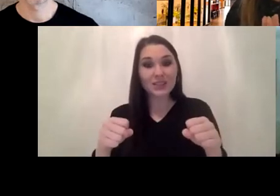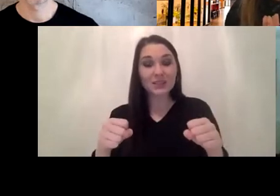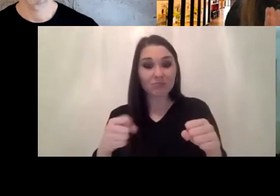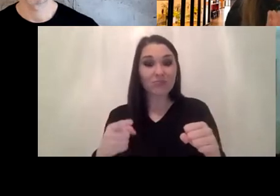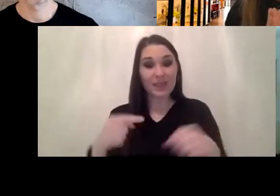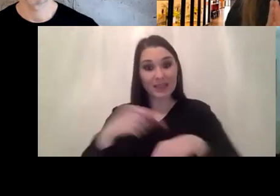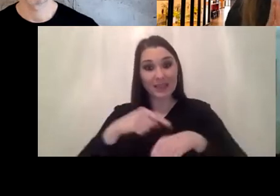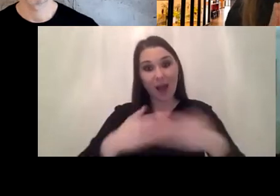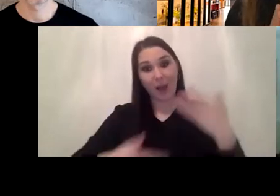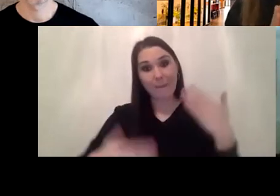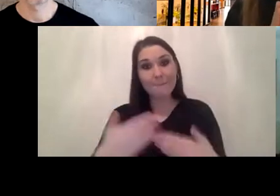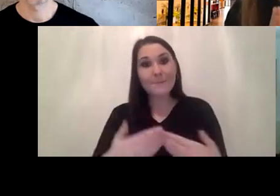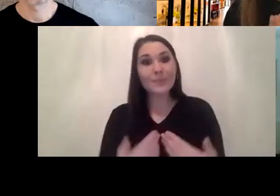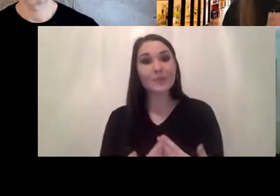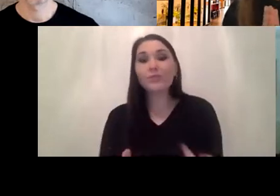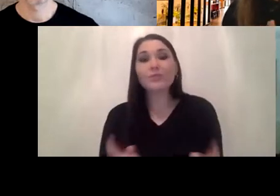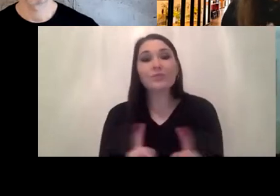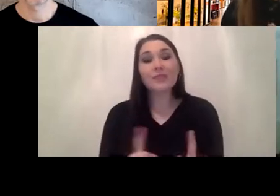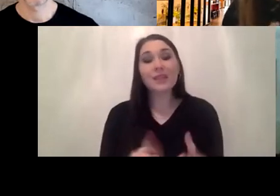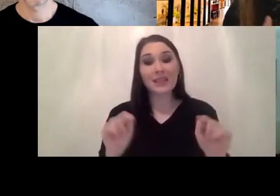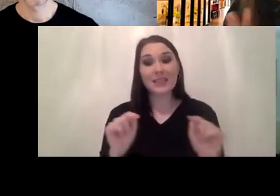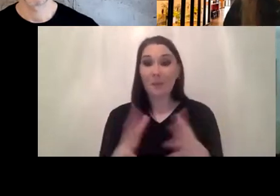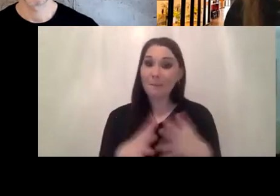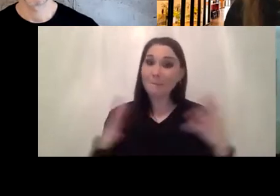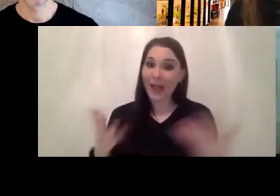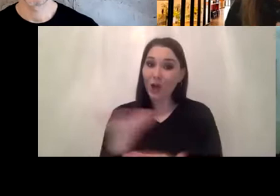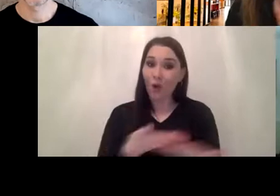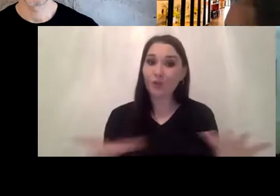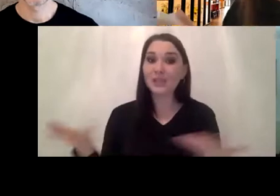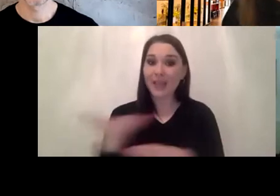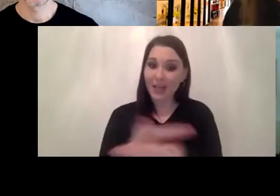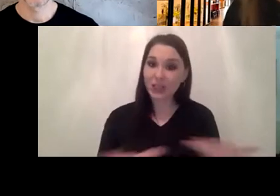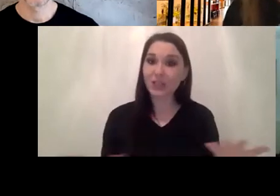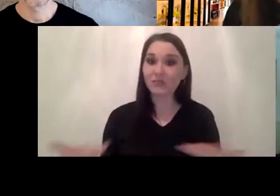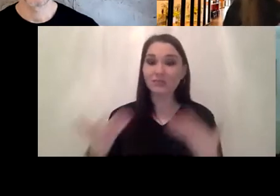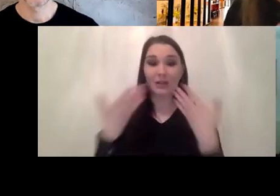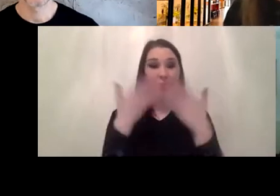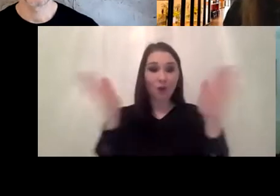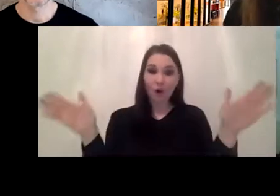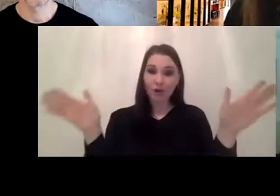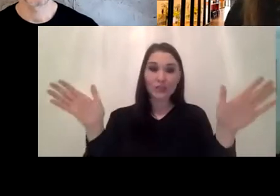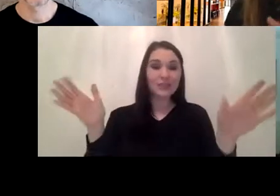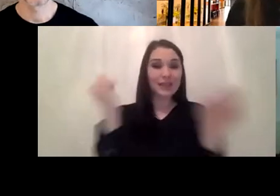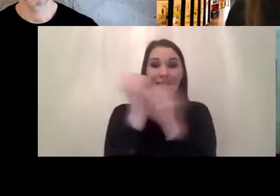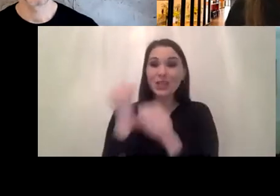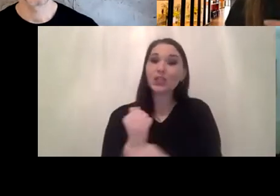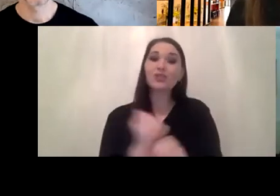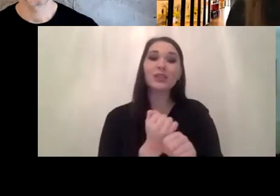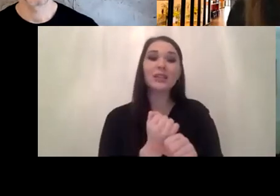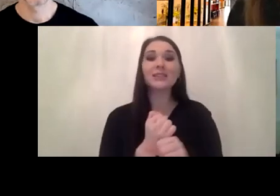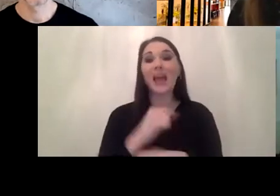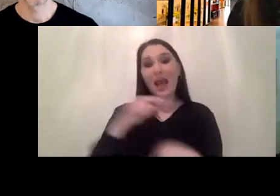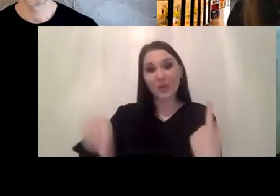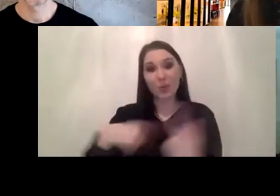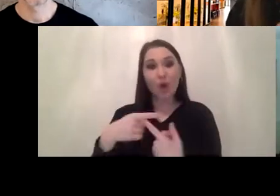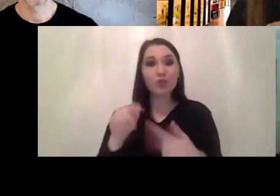time? So, you know, this has been a really big conversation in the across all the industries now, and everyone is, you know, trying to